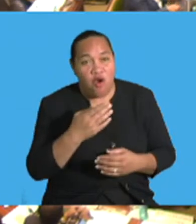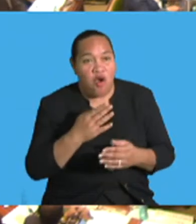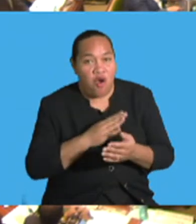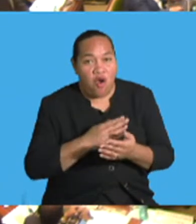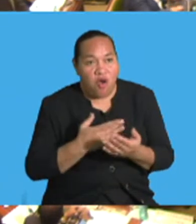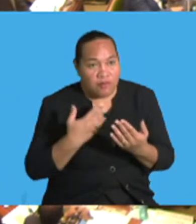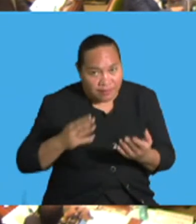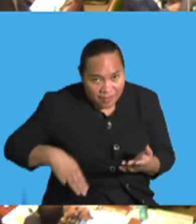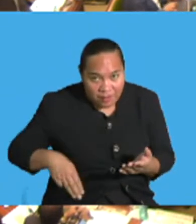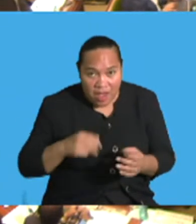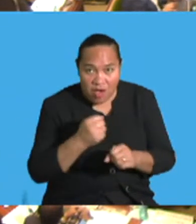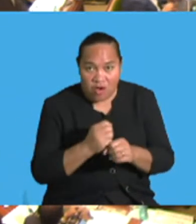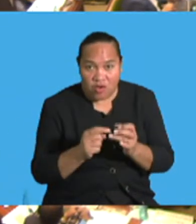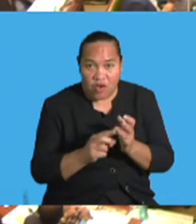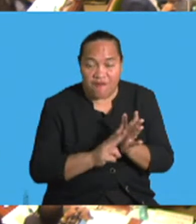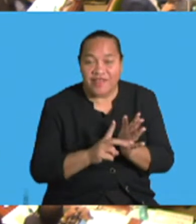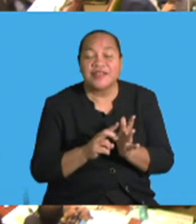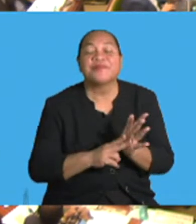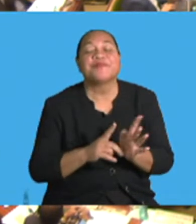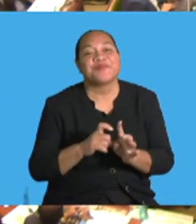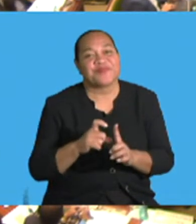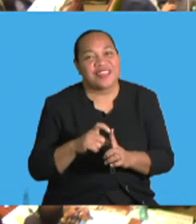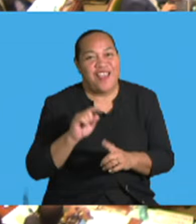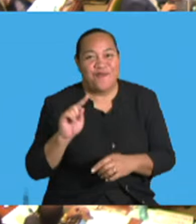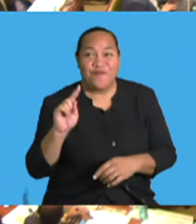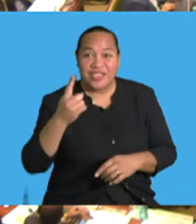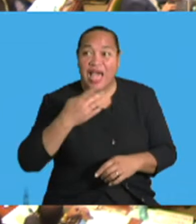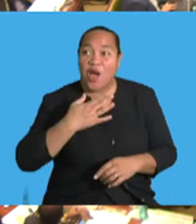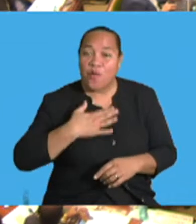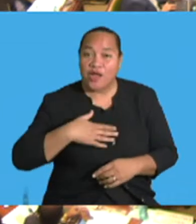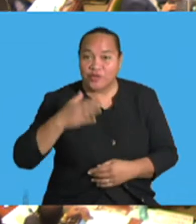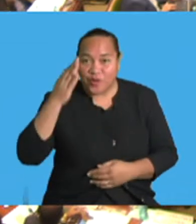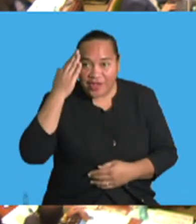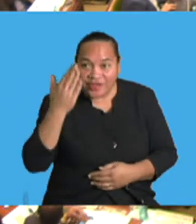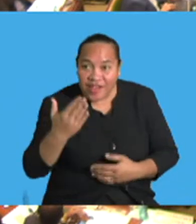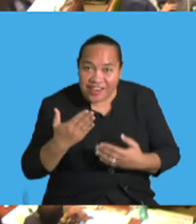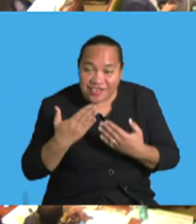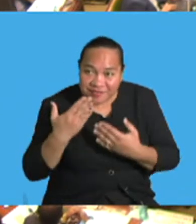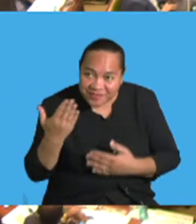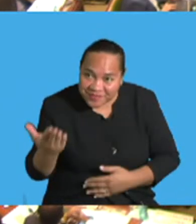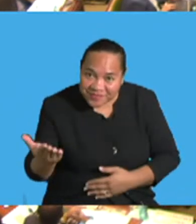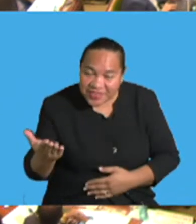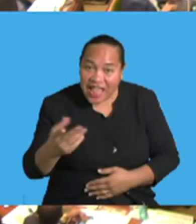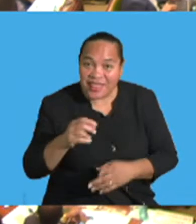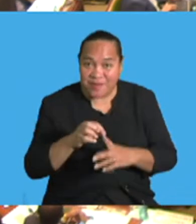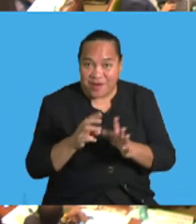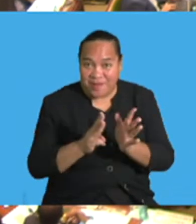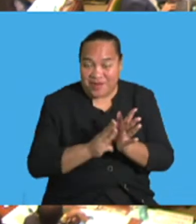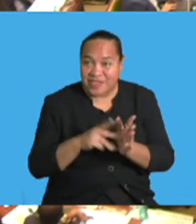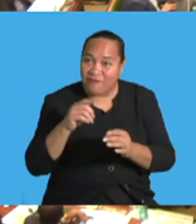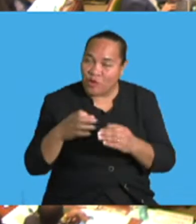Mr. Speaker, firstly, I wish to acknowledge our Honourable Prime Minister for his visionary leadership